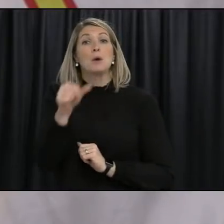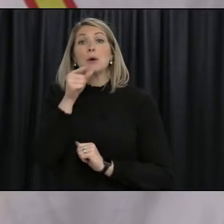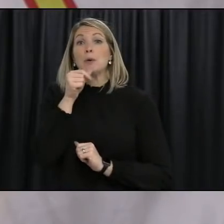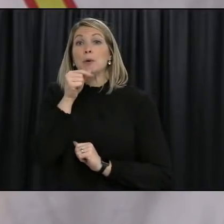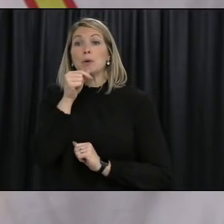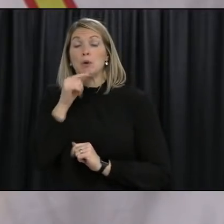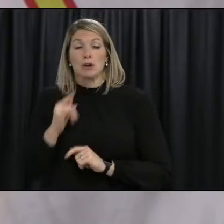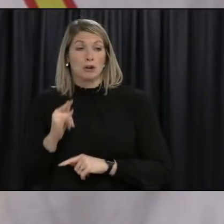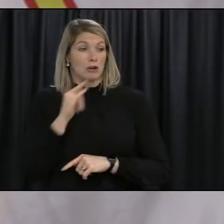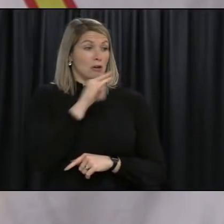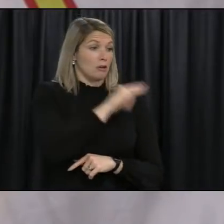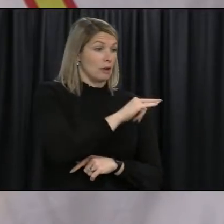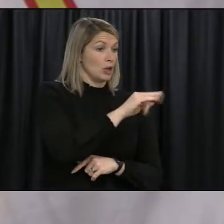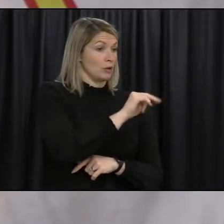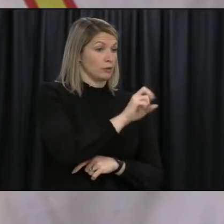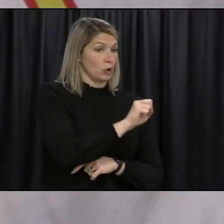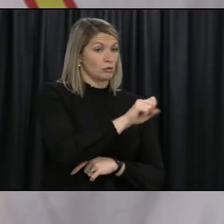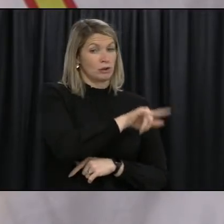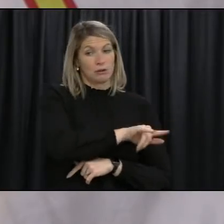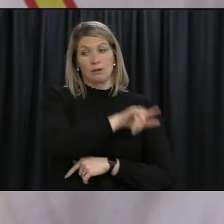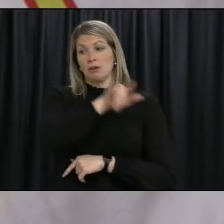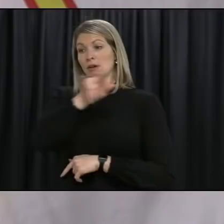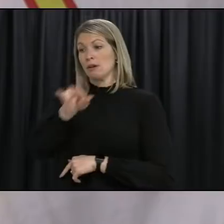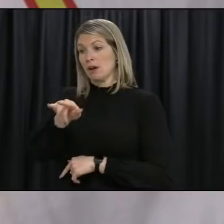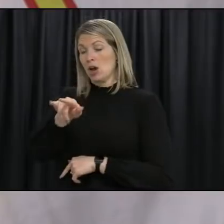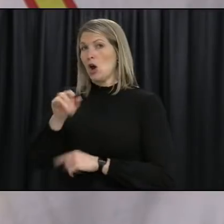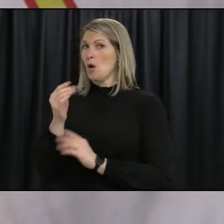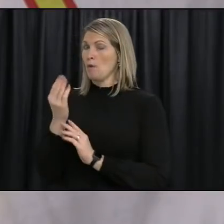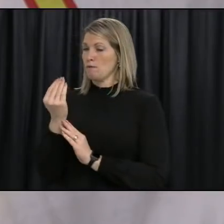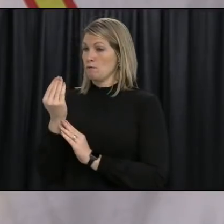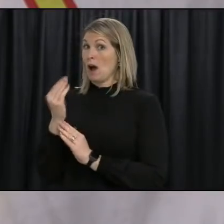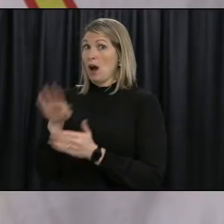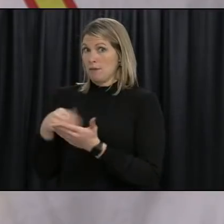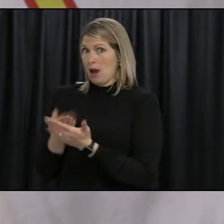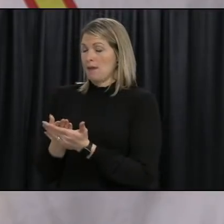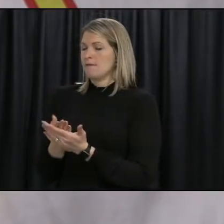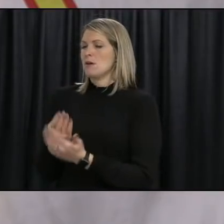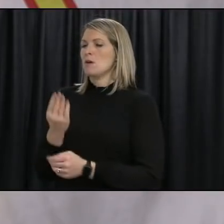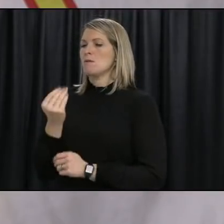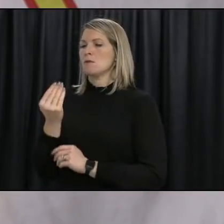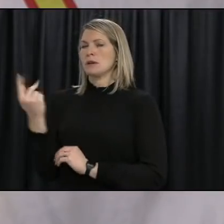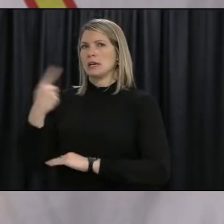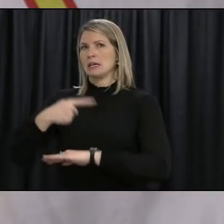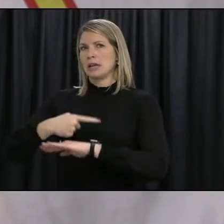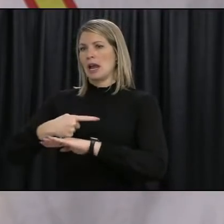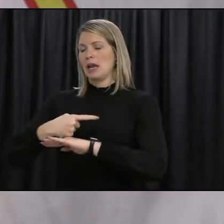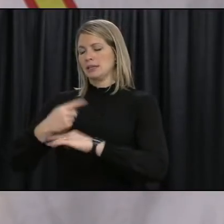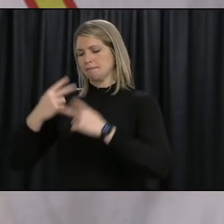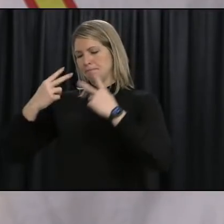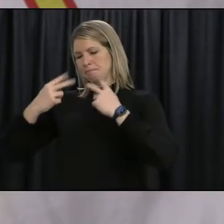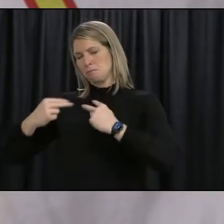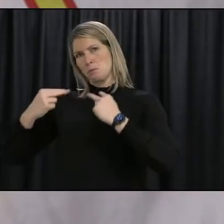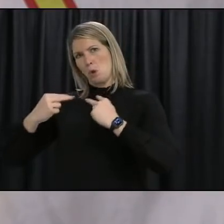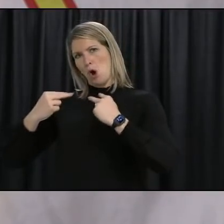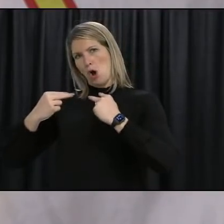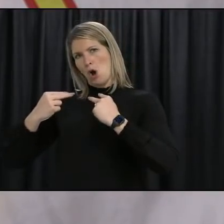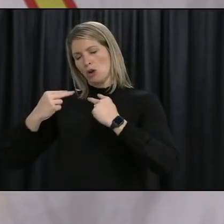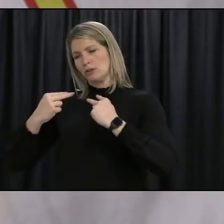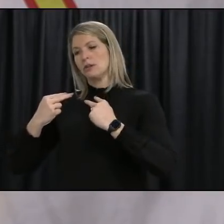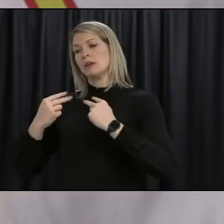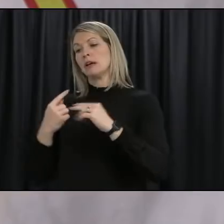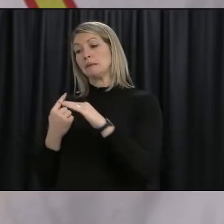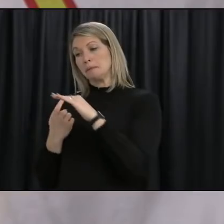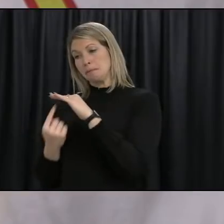first 14 days after arrival should self-monitor for symptoms of COVID-19 and contact 811 to arrange testing if